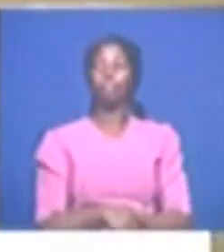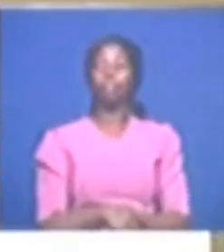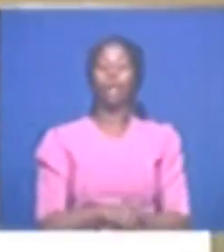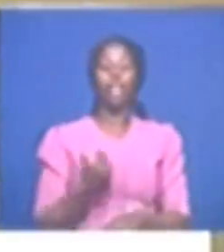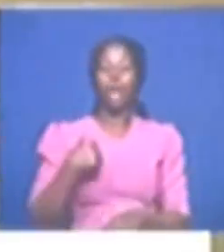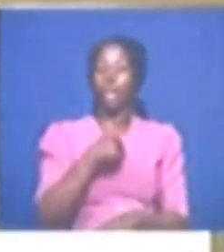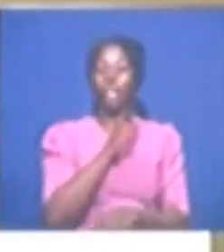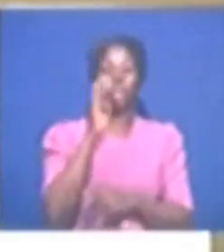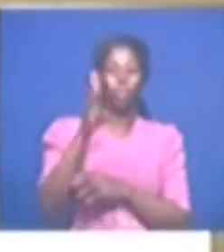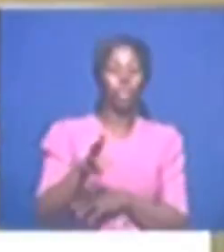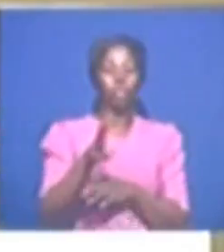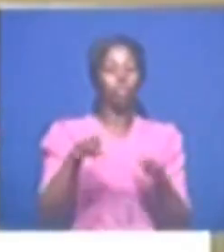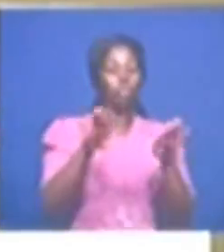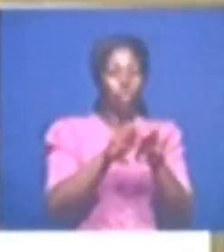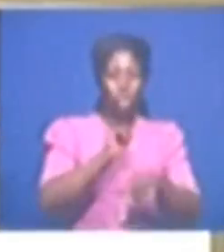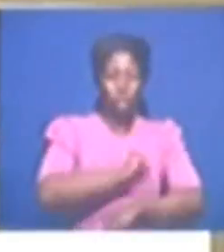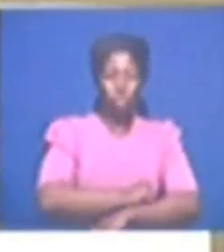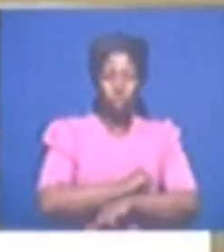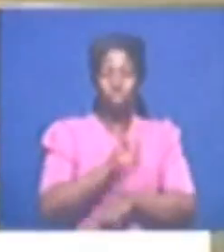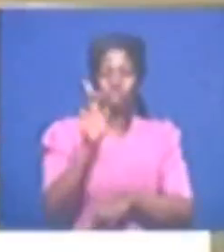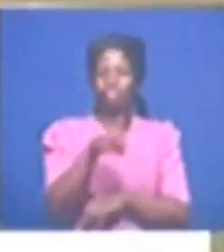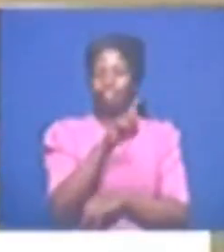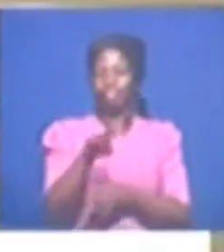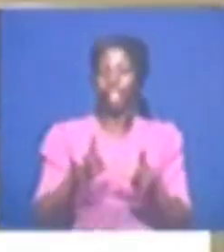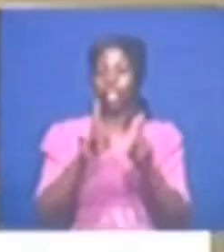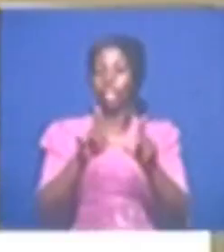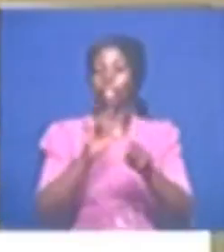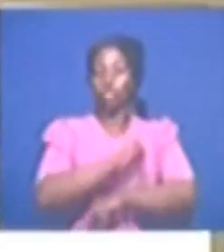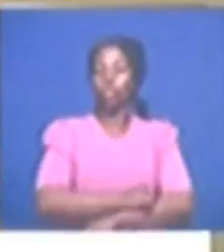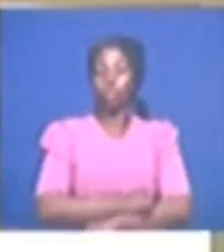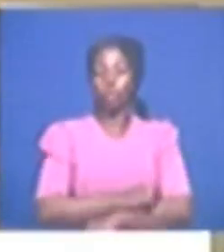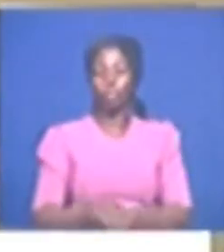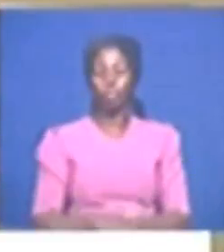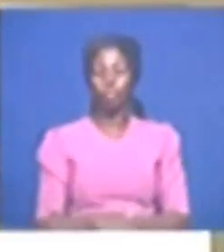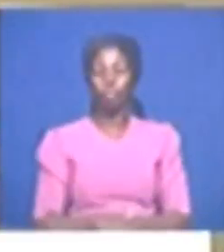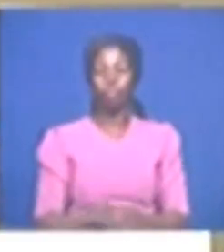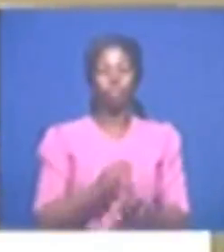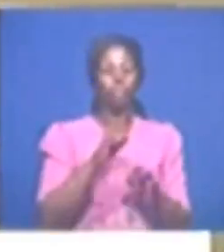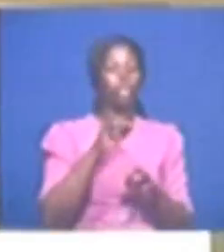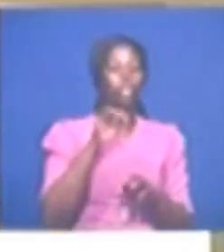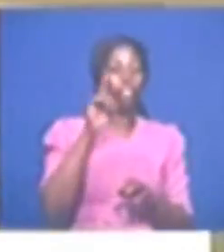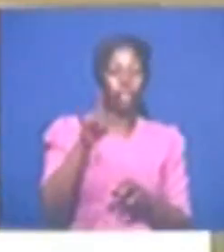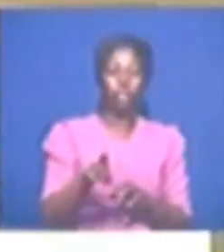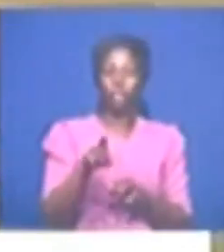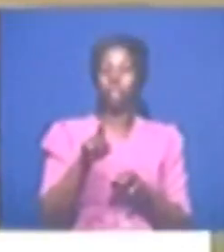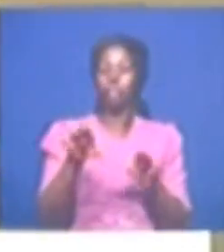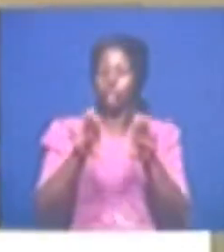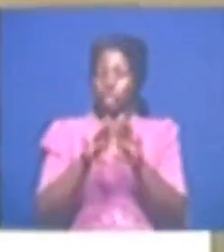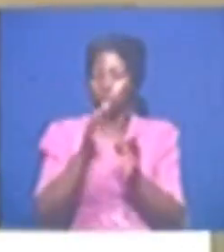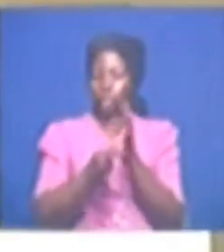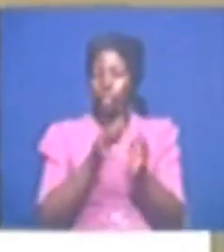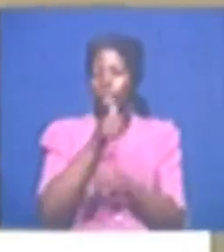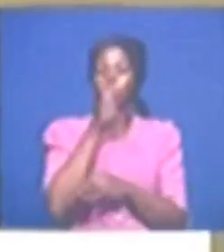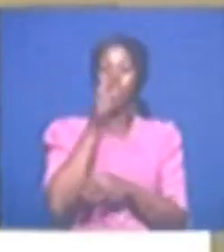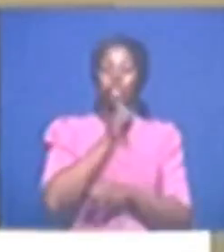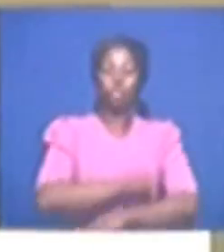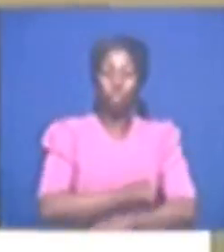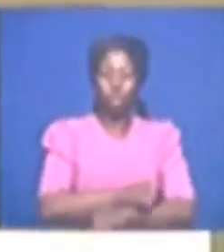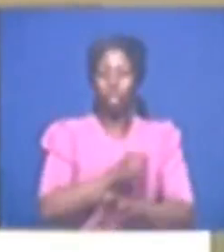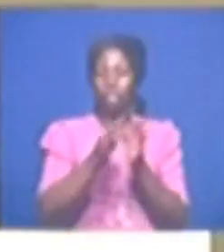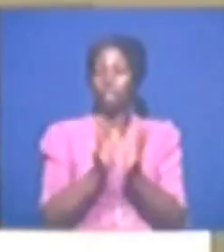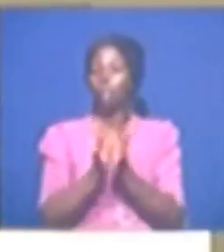deregister the school. That school will be deregistered and it will be closed if it is a private school. If it's a